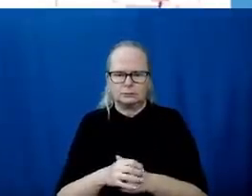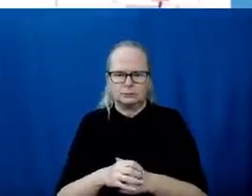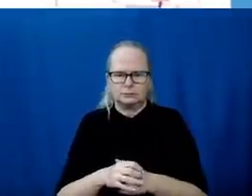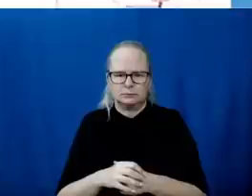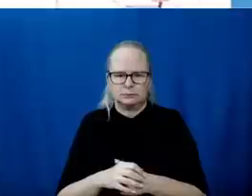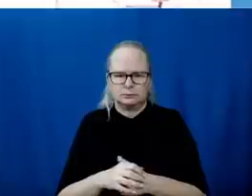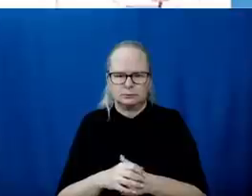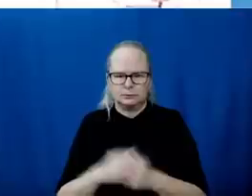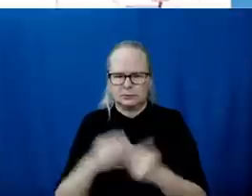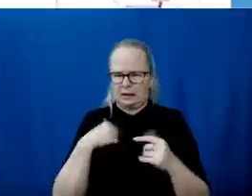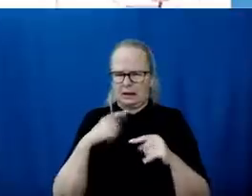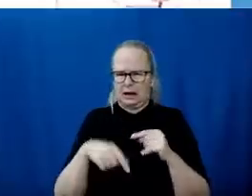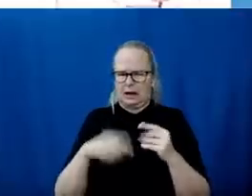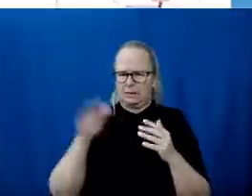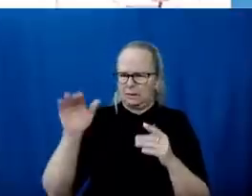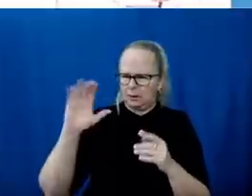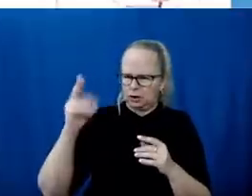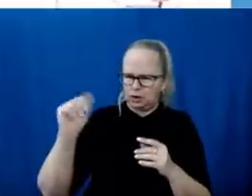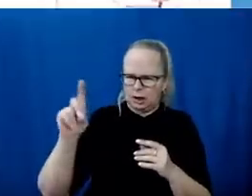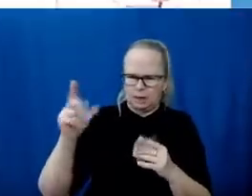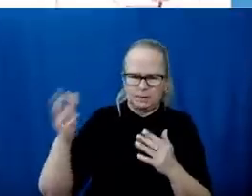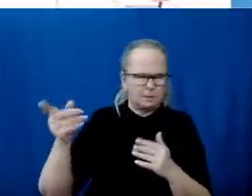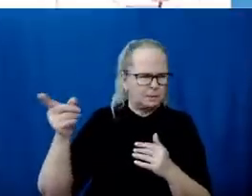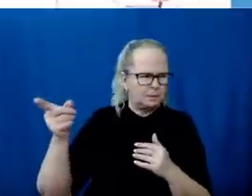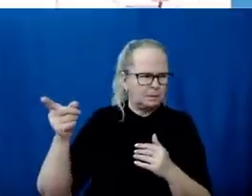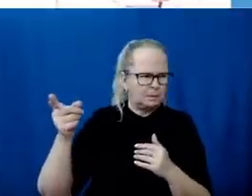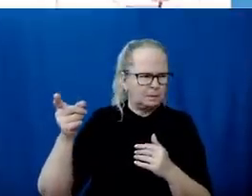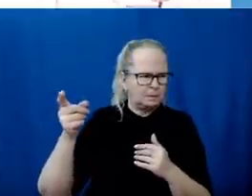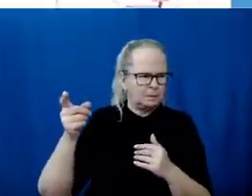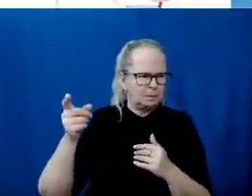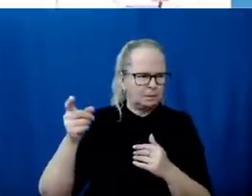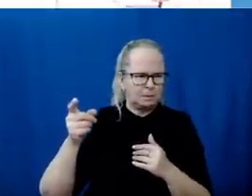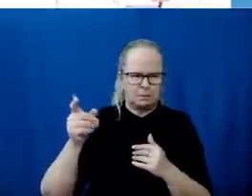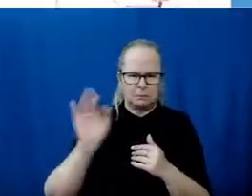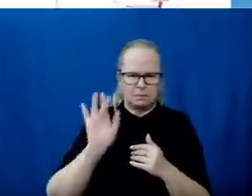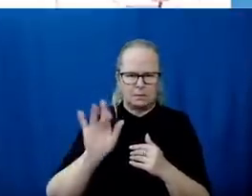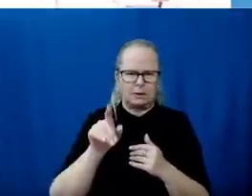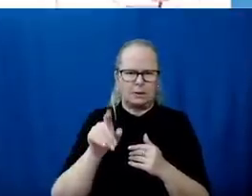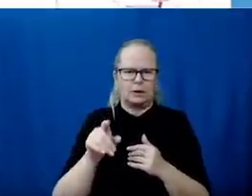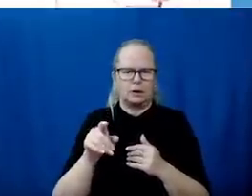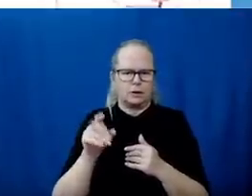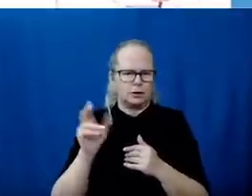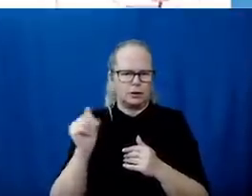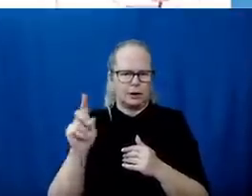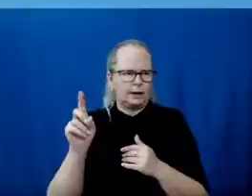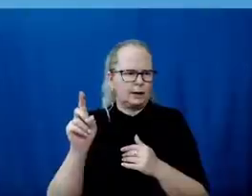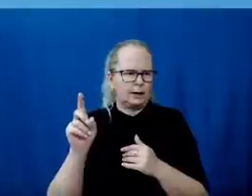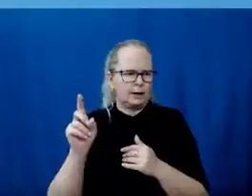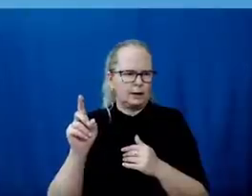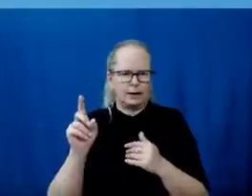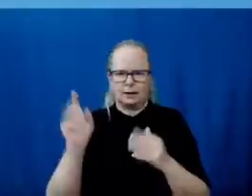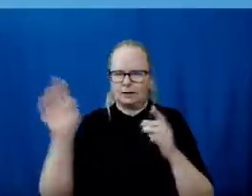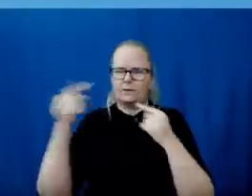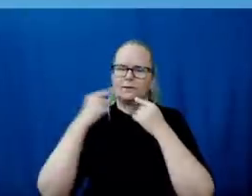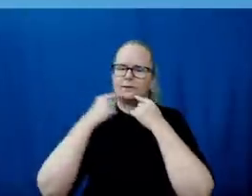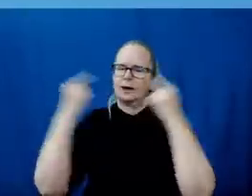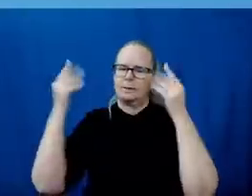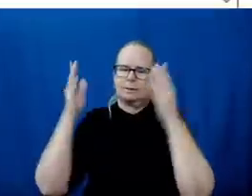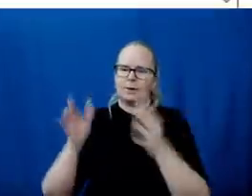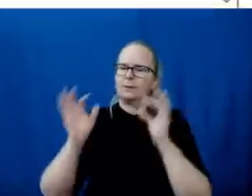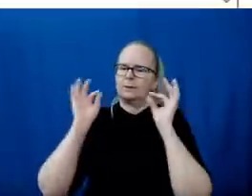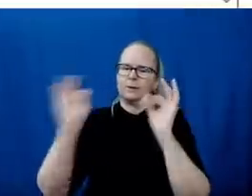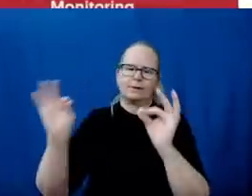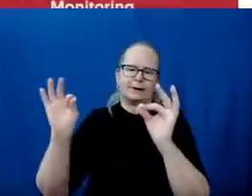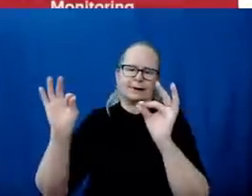Maybe Chad, not. Chad, well, I can't, but Chad probably can. But if not, I actually also happen to have the website up as well. Because, oh, there